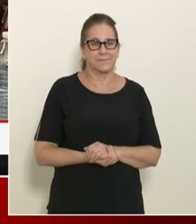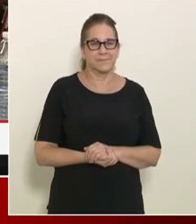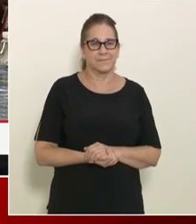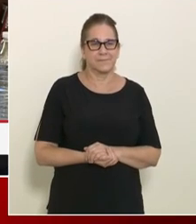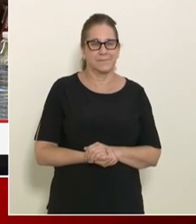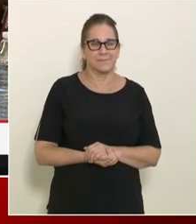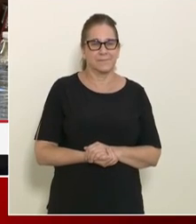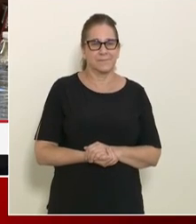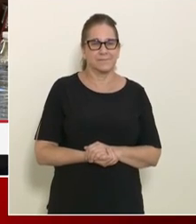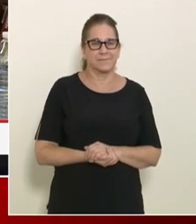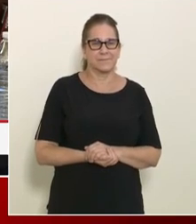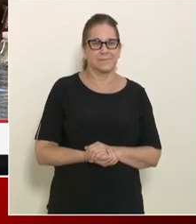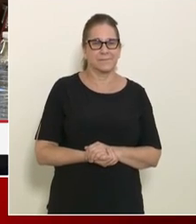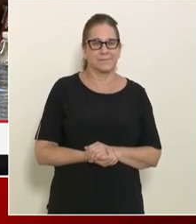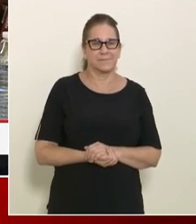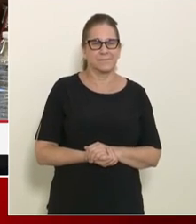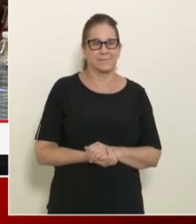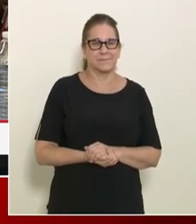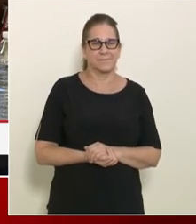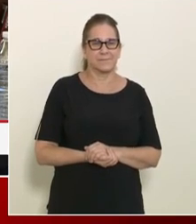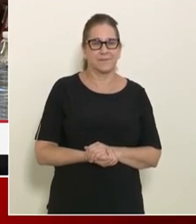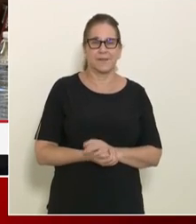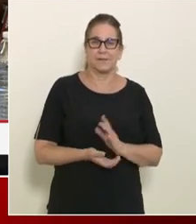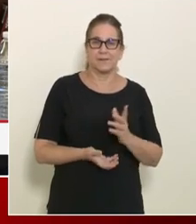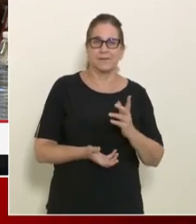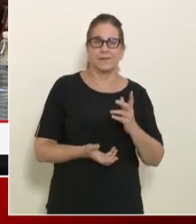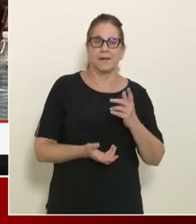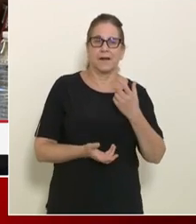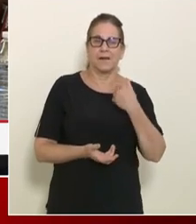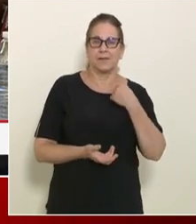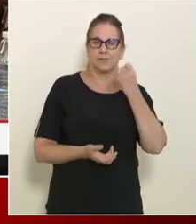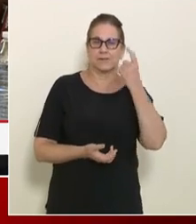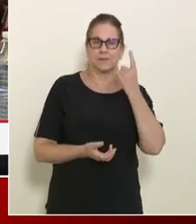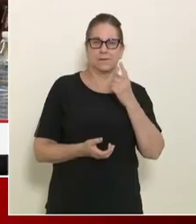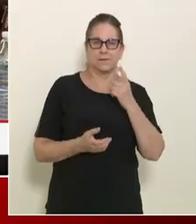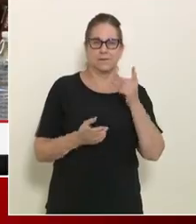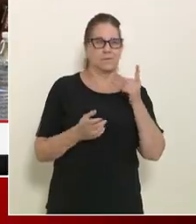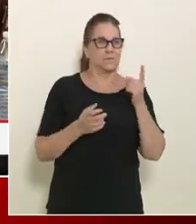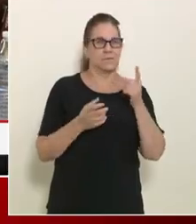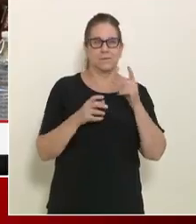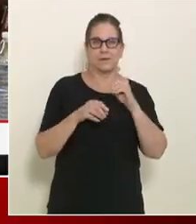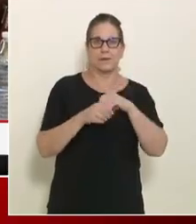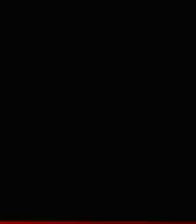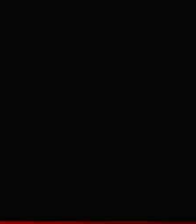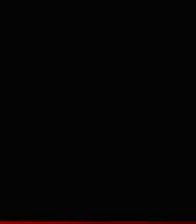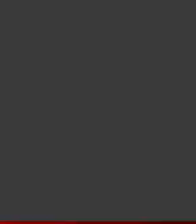to see those buildings used in that way. Thank you, everybody.